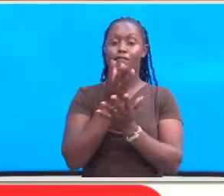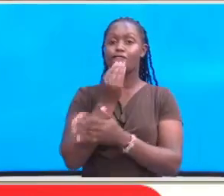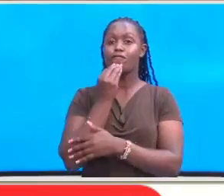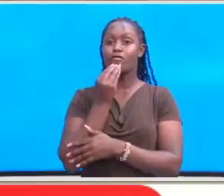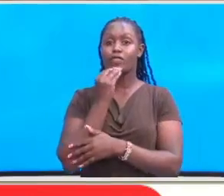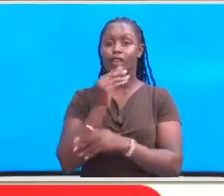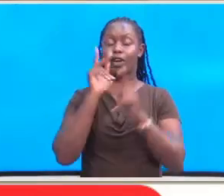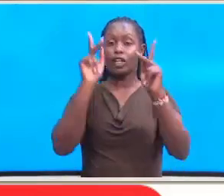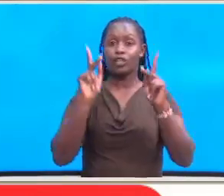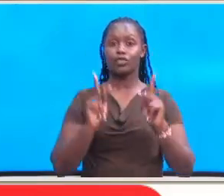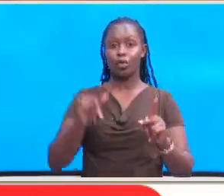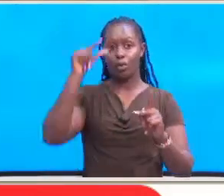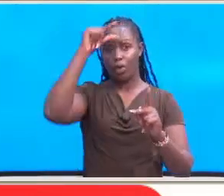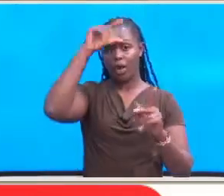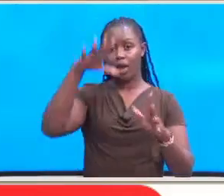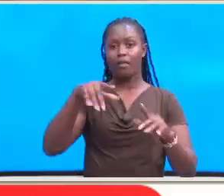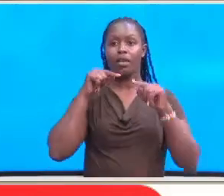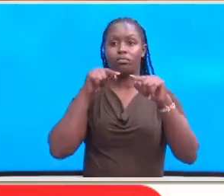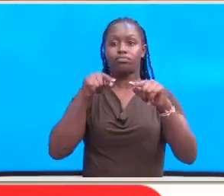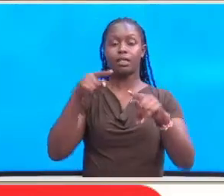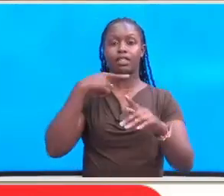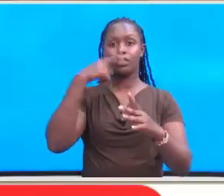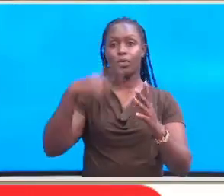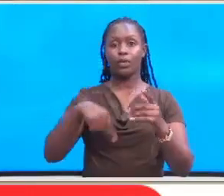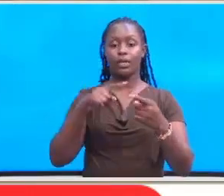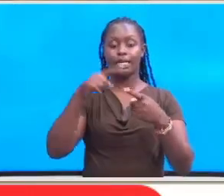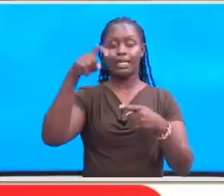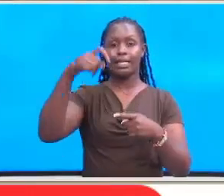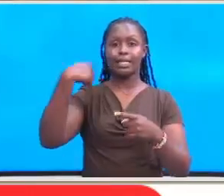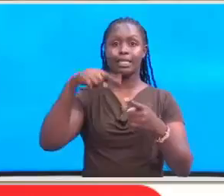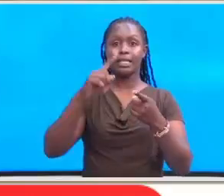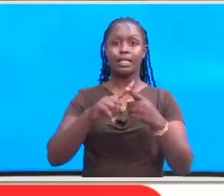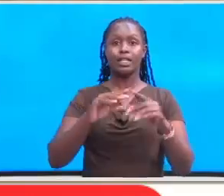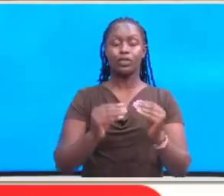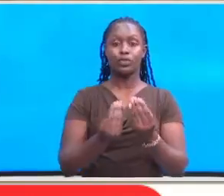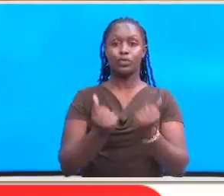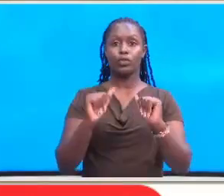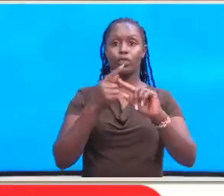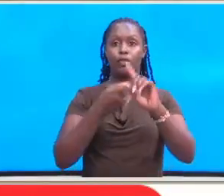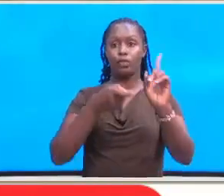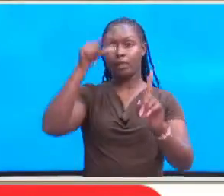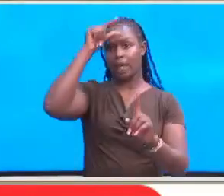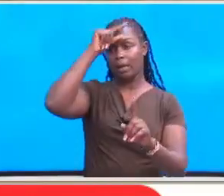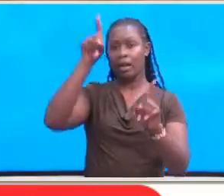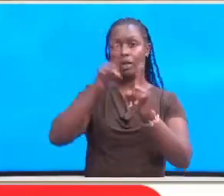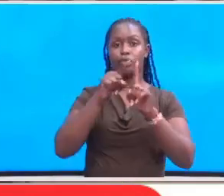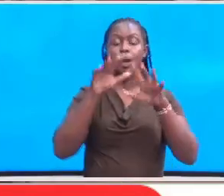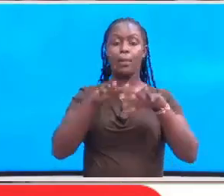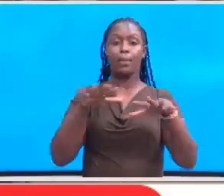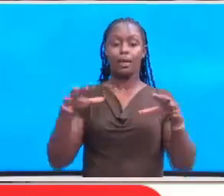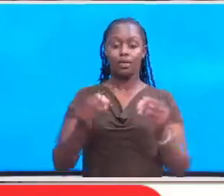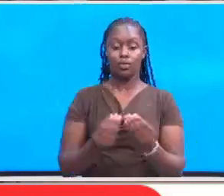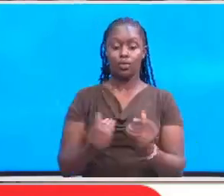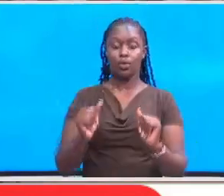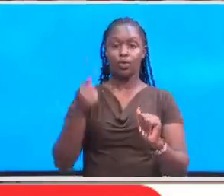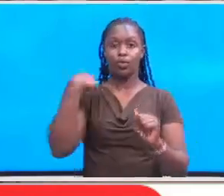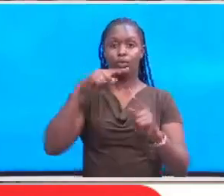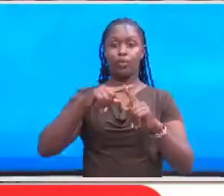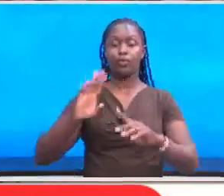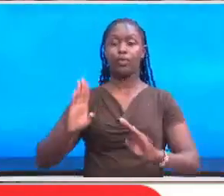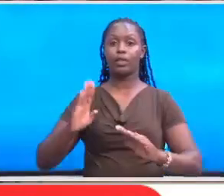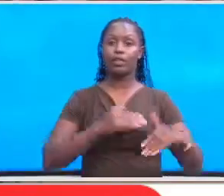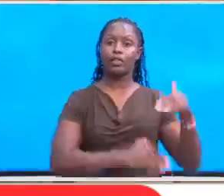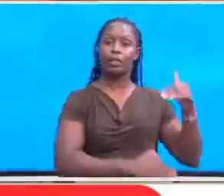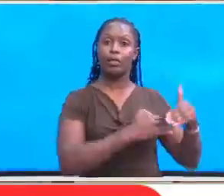the incident, demanding for swift response from the government and a permanent solution to the border issue that has plagued the region